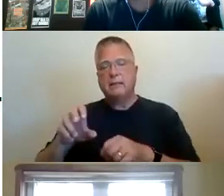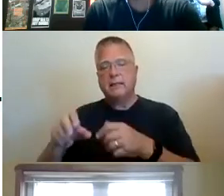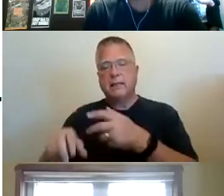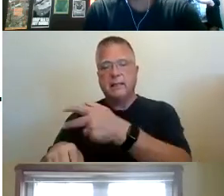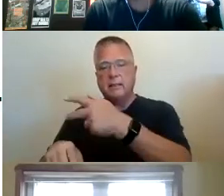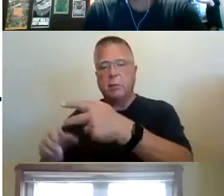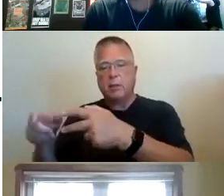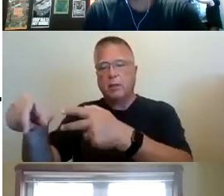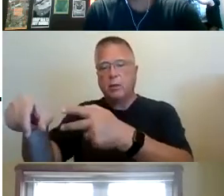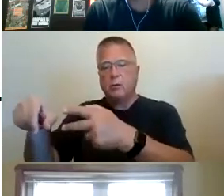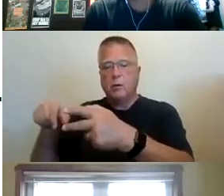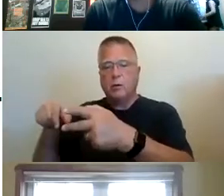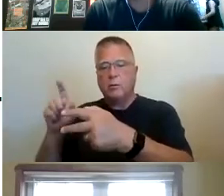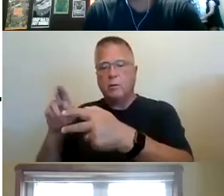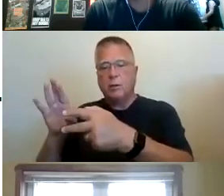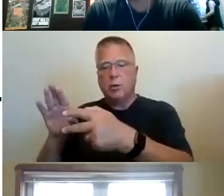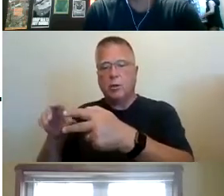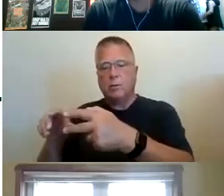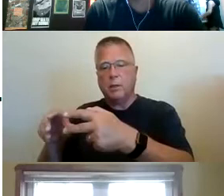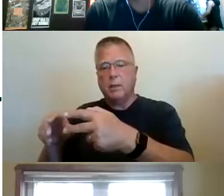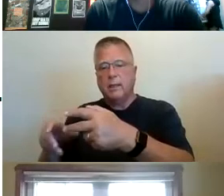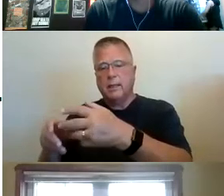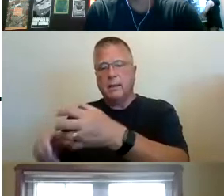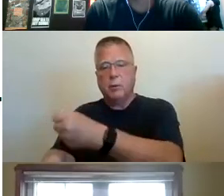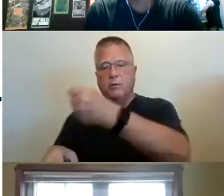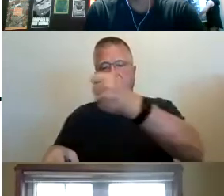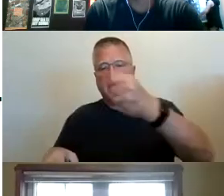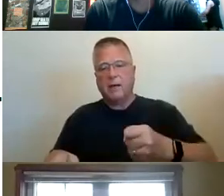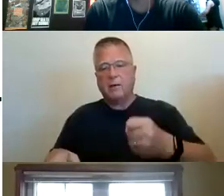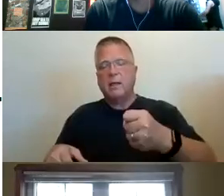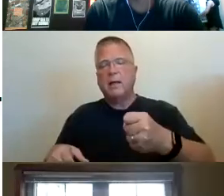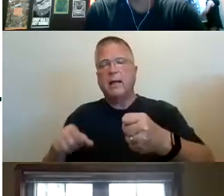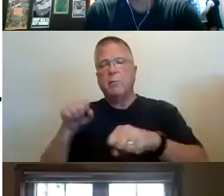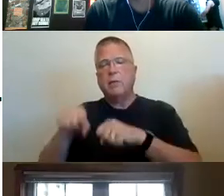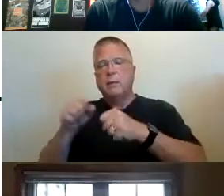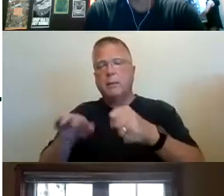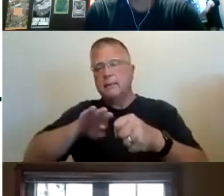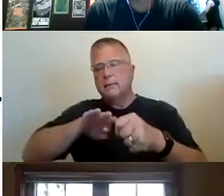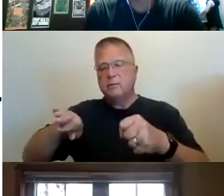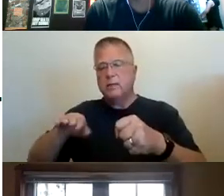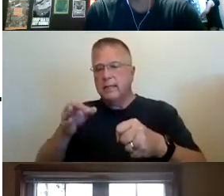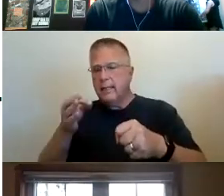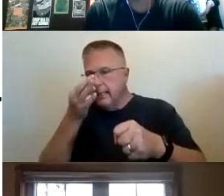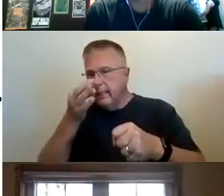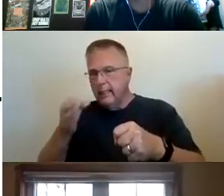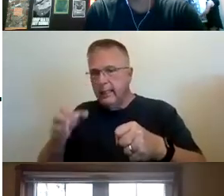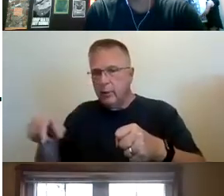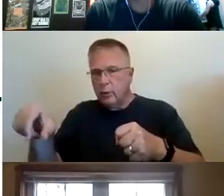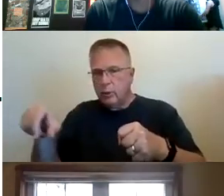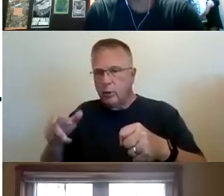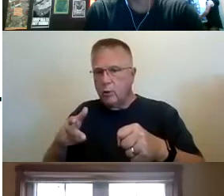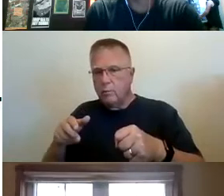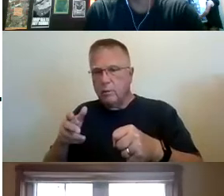putting the people on bikes nearest to the curb a little bit of buffer between the cars